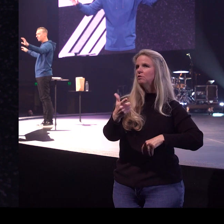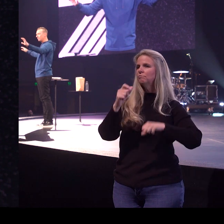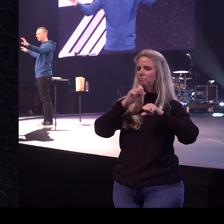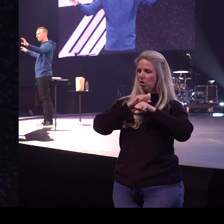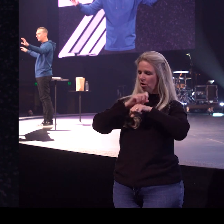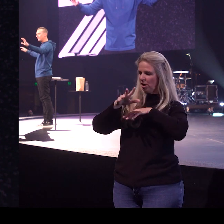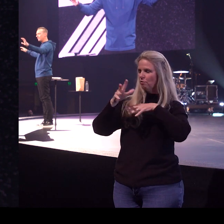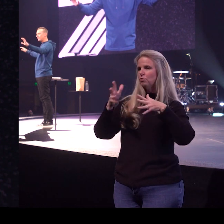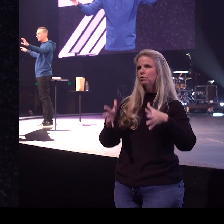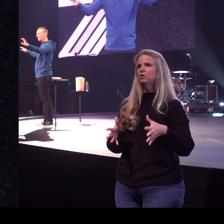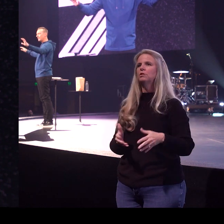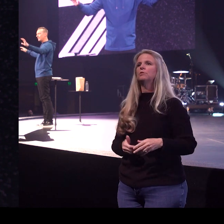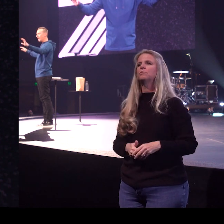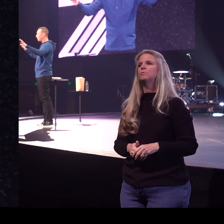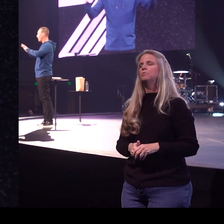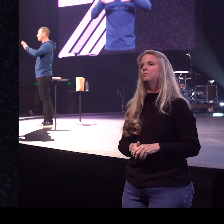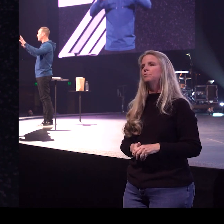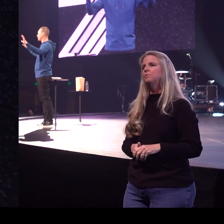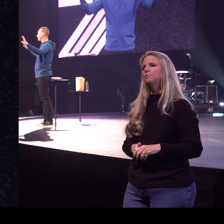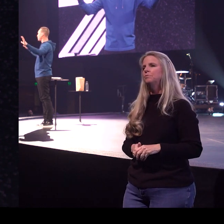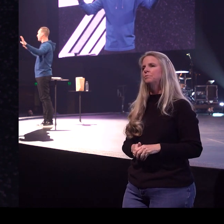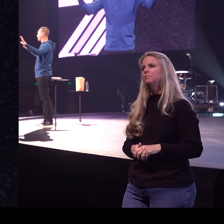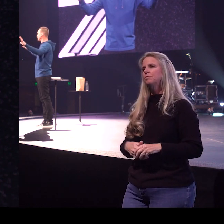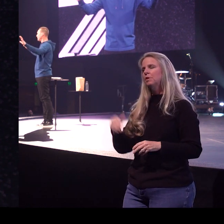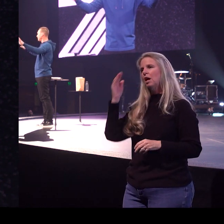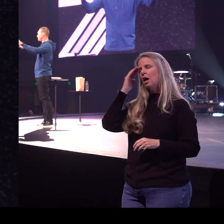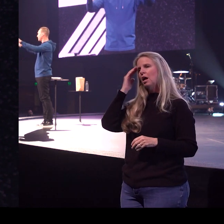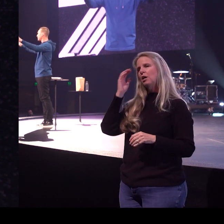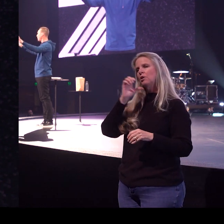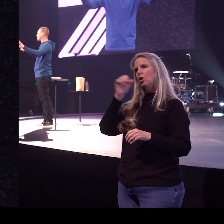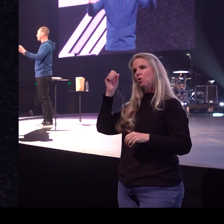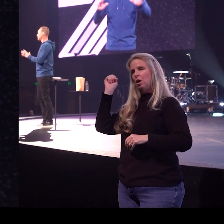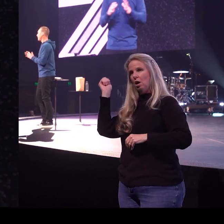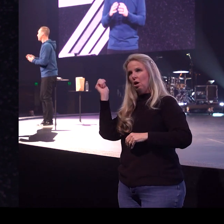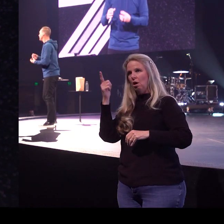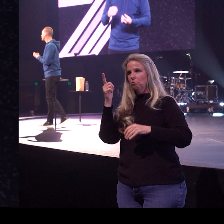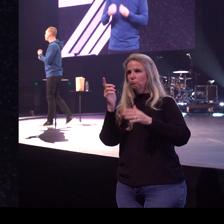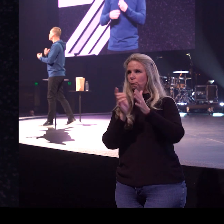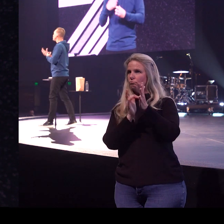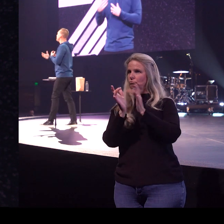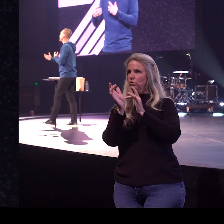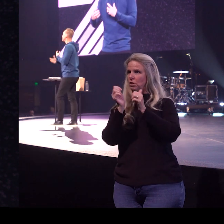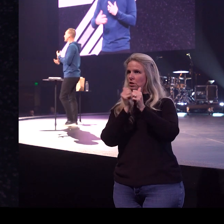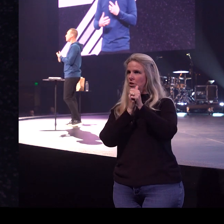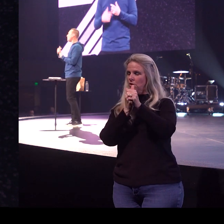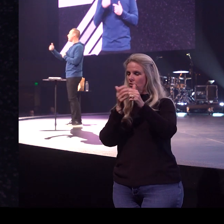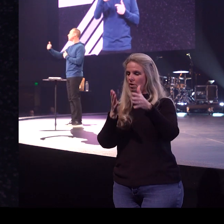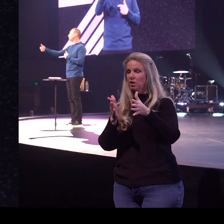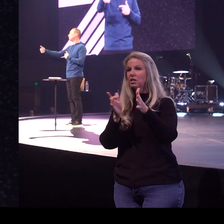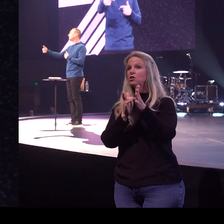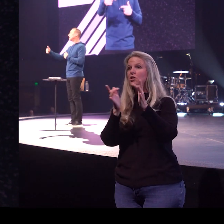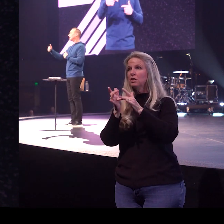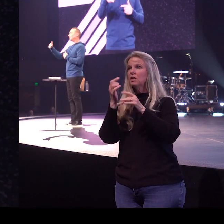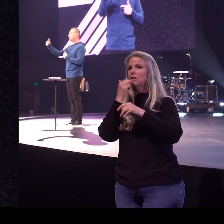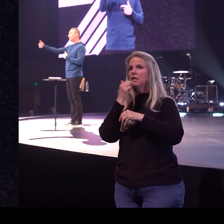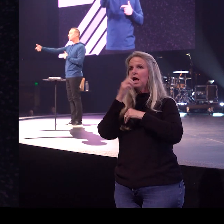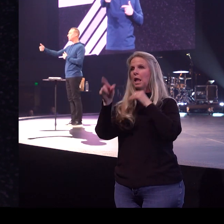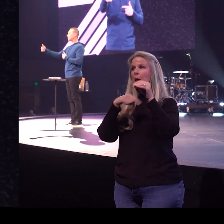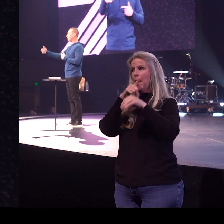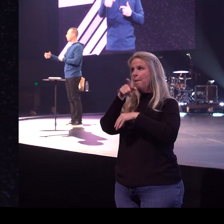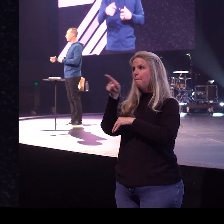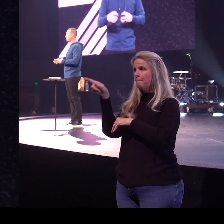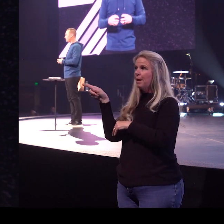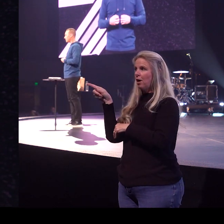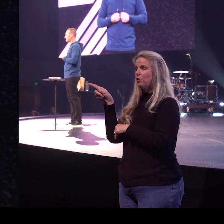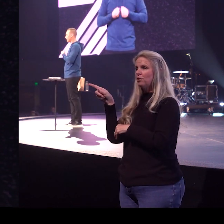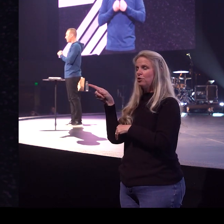influencer. I know not everyone's a Jesus follower here today, but listen to what Jesus said about you if you are a